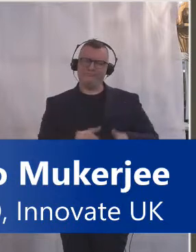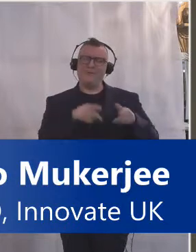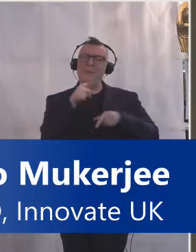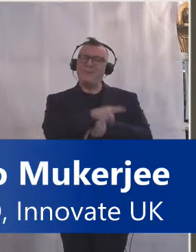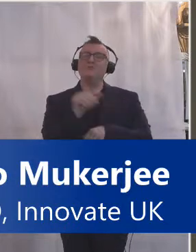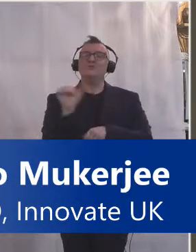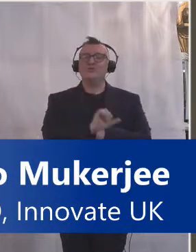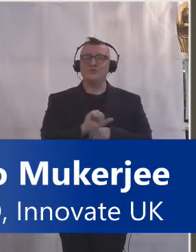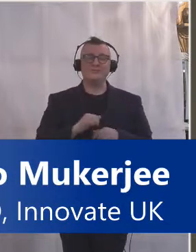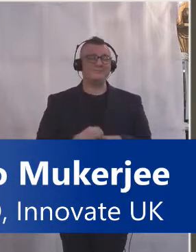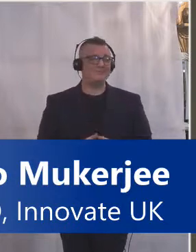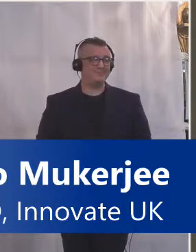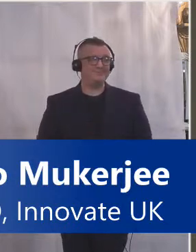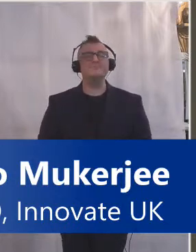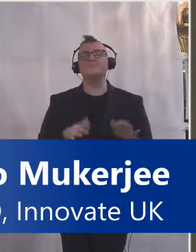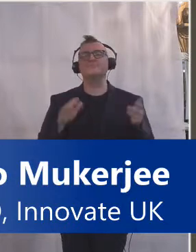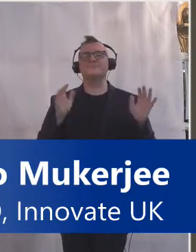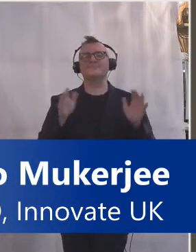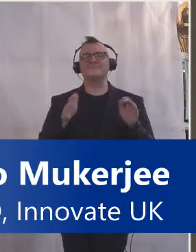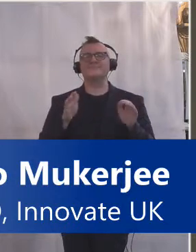magnificent event.